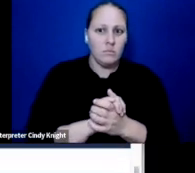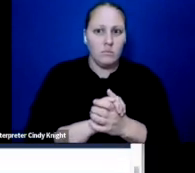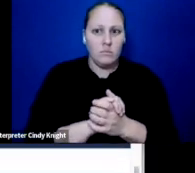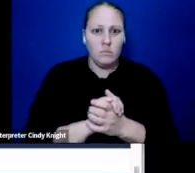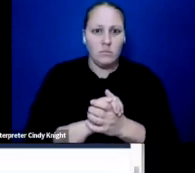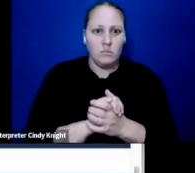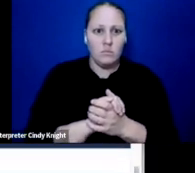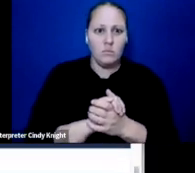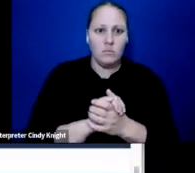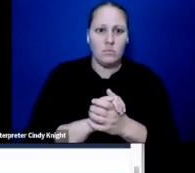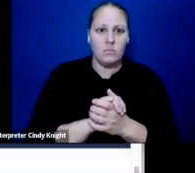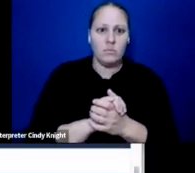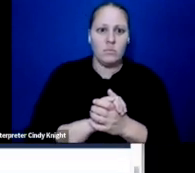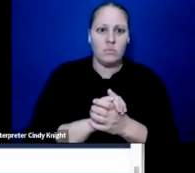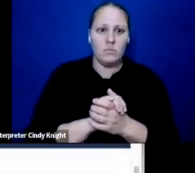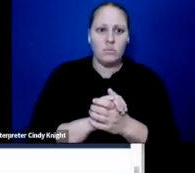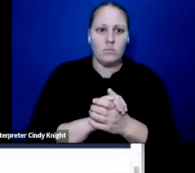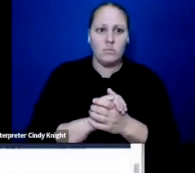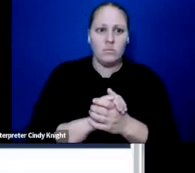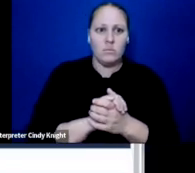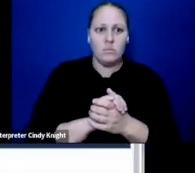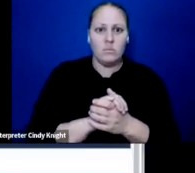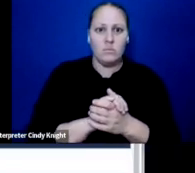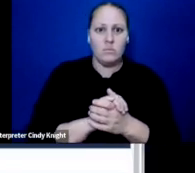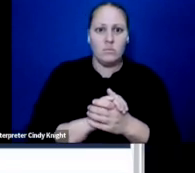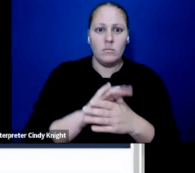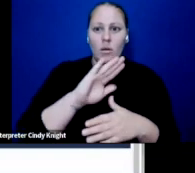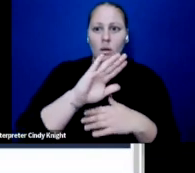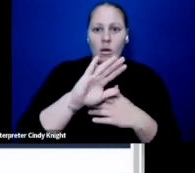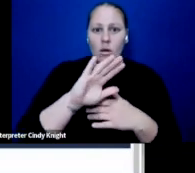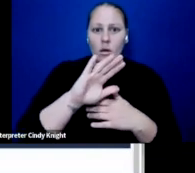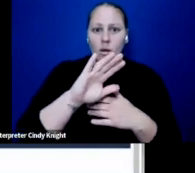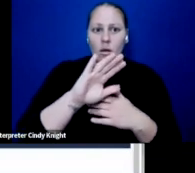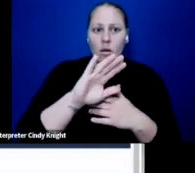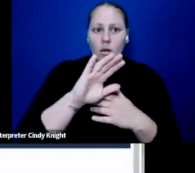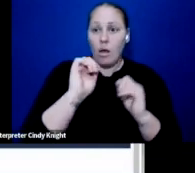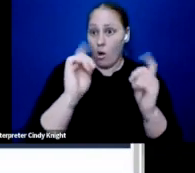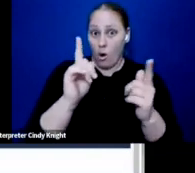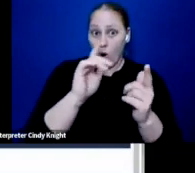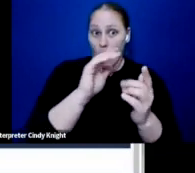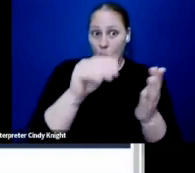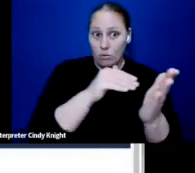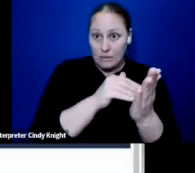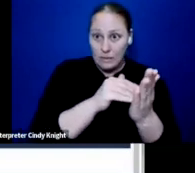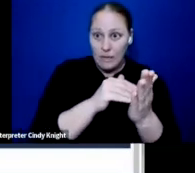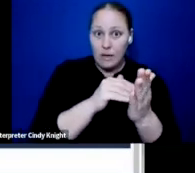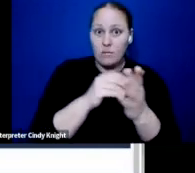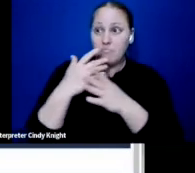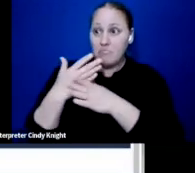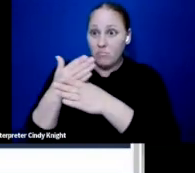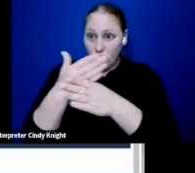All centers are able to provide resources to the platform and share their resources with any other center on the